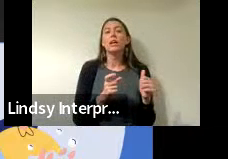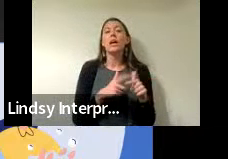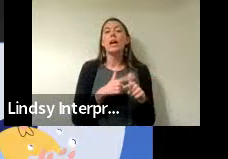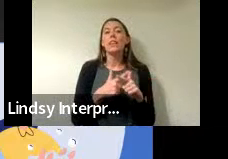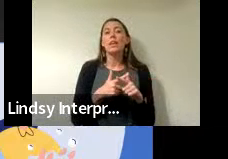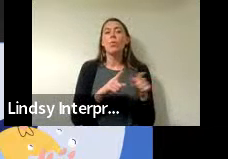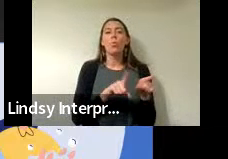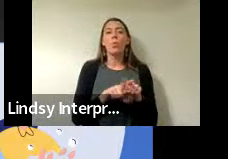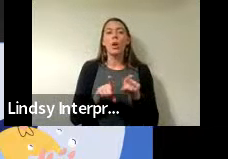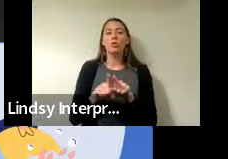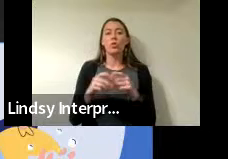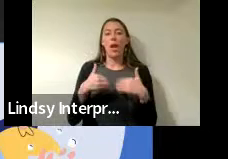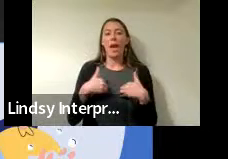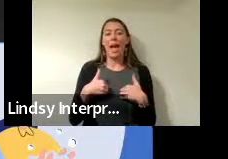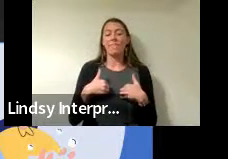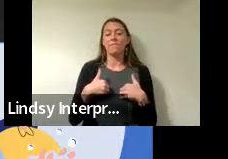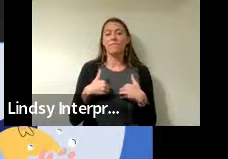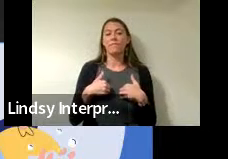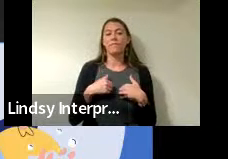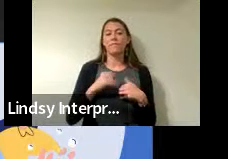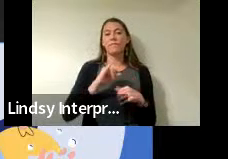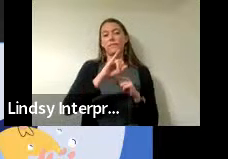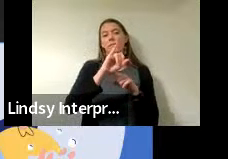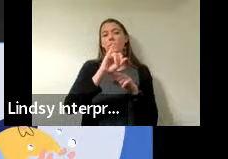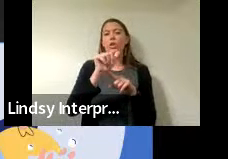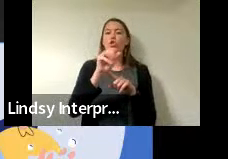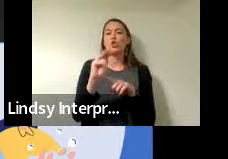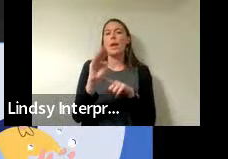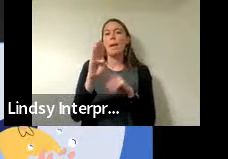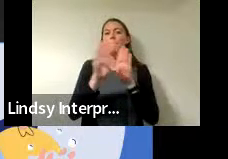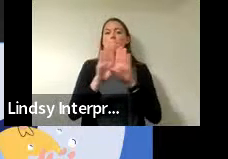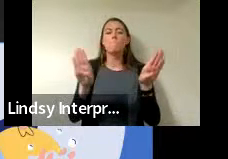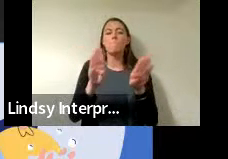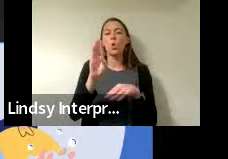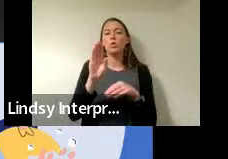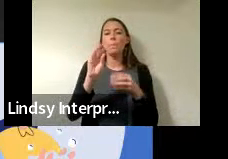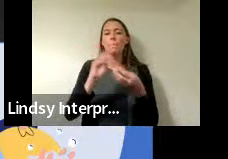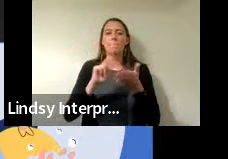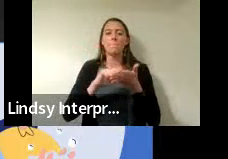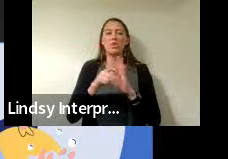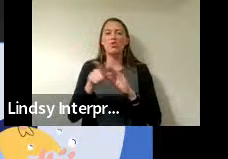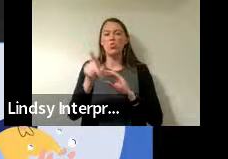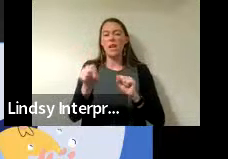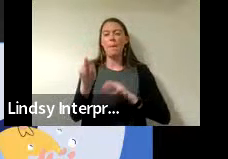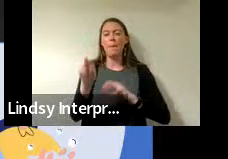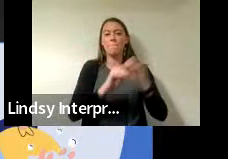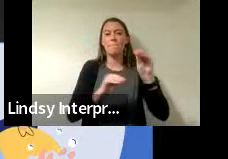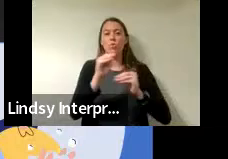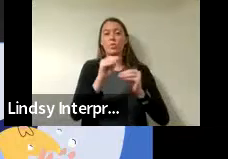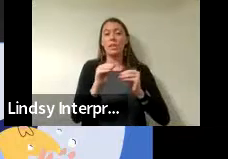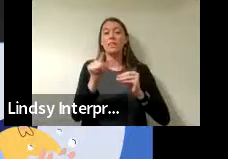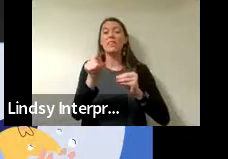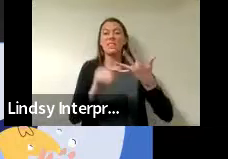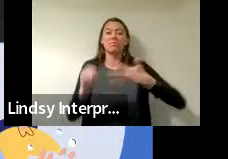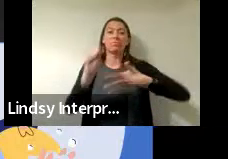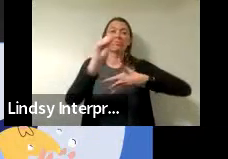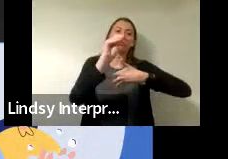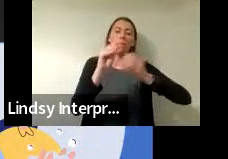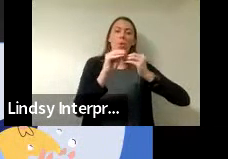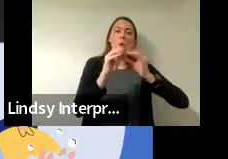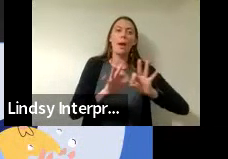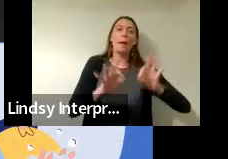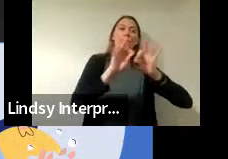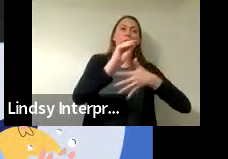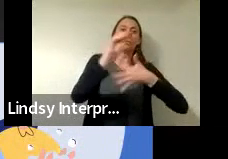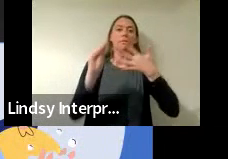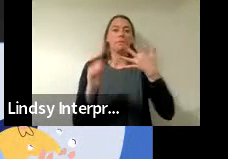you can move things around on higher or low priority areas. And well, we won't actually get to move things around